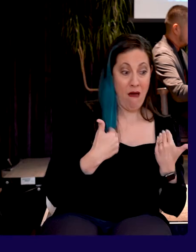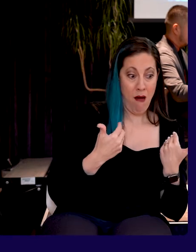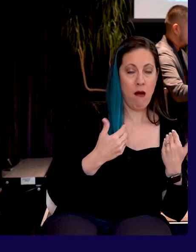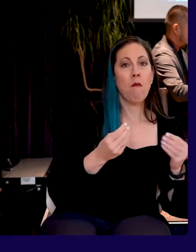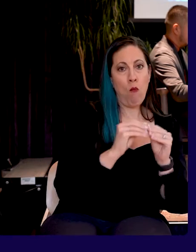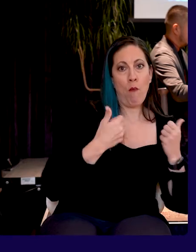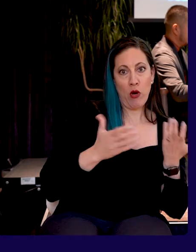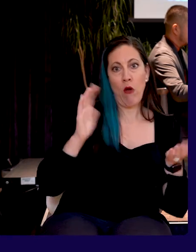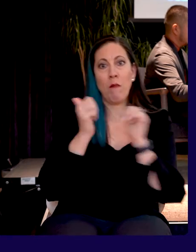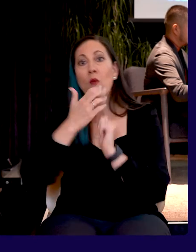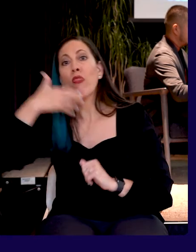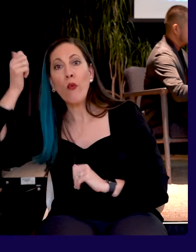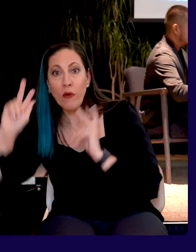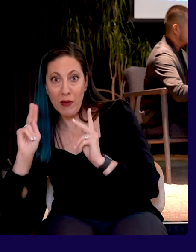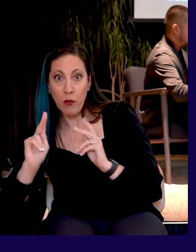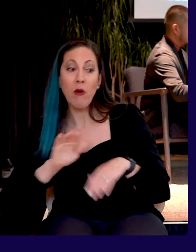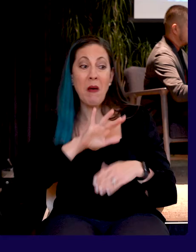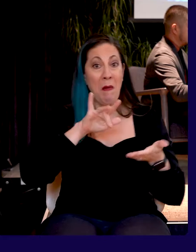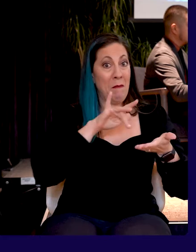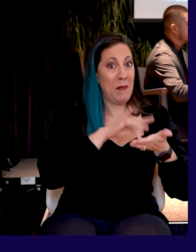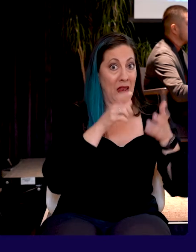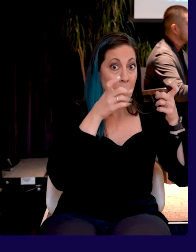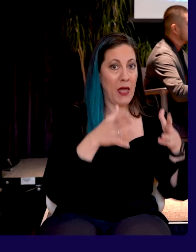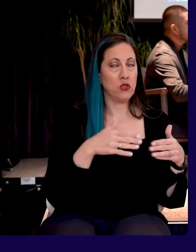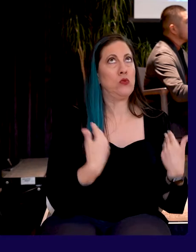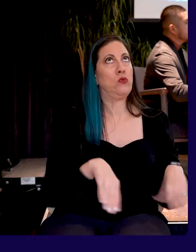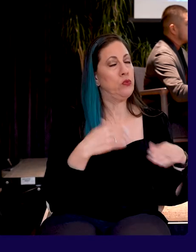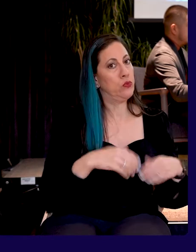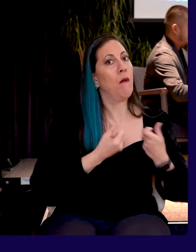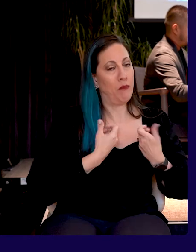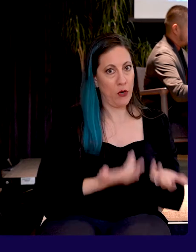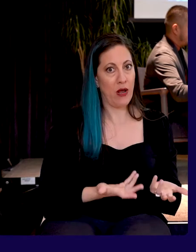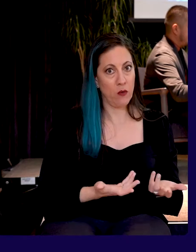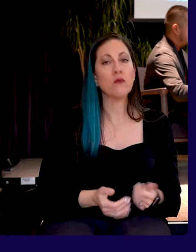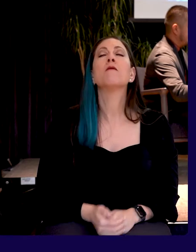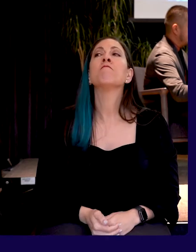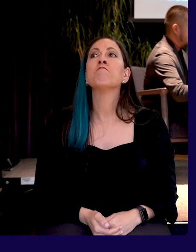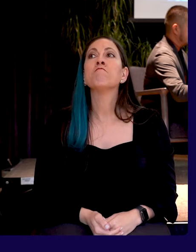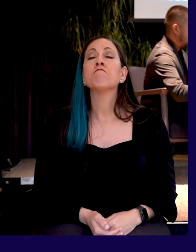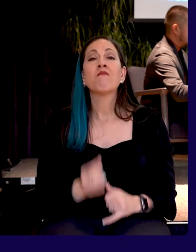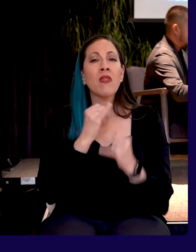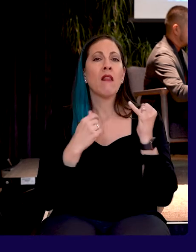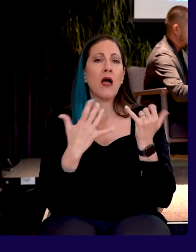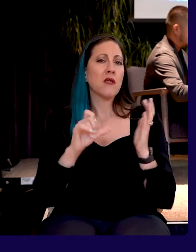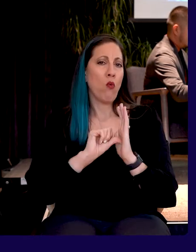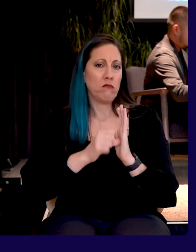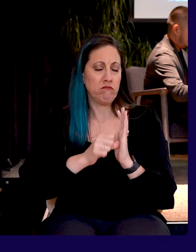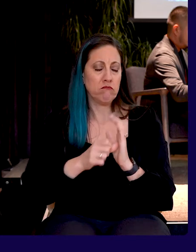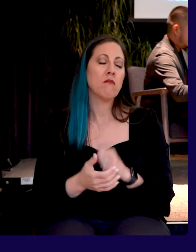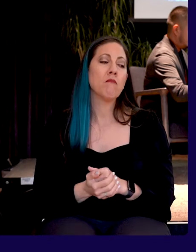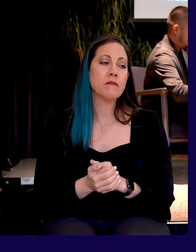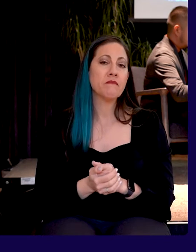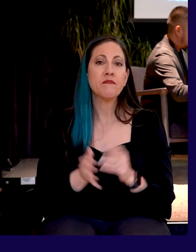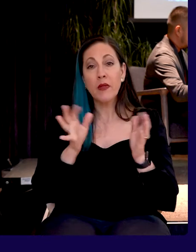out than older people. And middle managers especially are feeling burned out. And the last thing that I'll highlight is really the